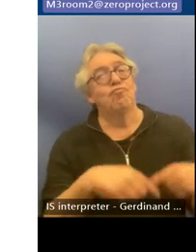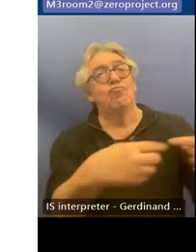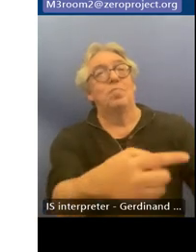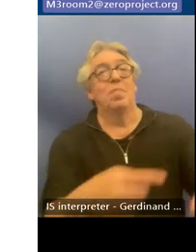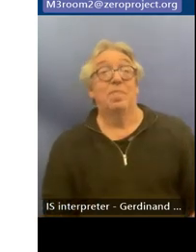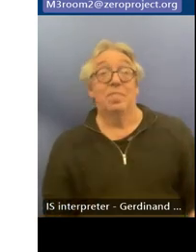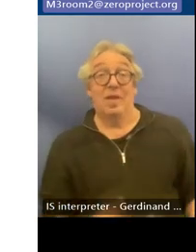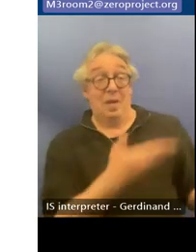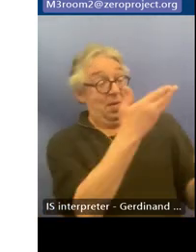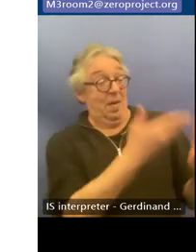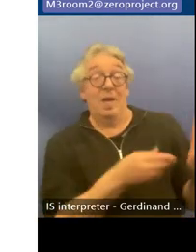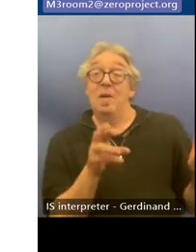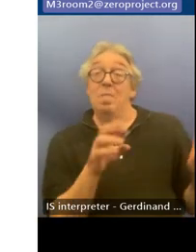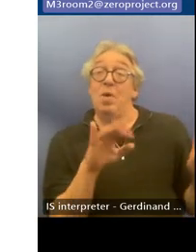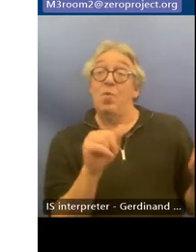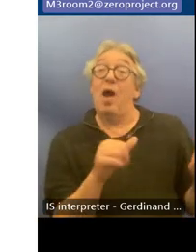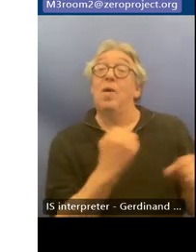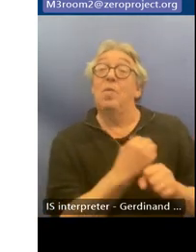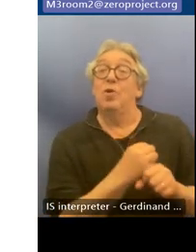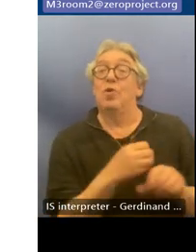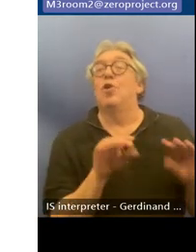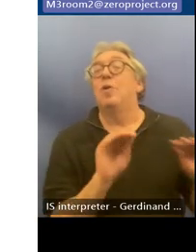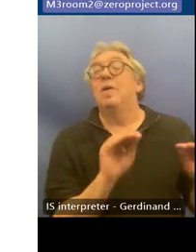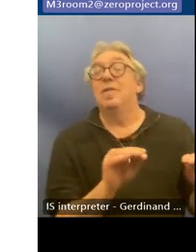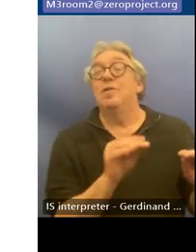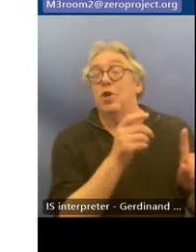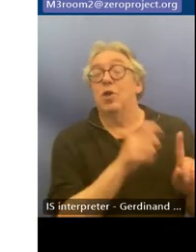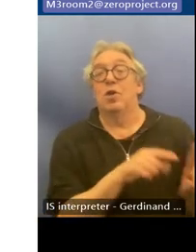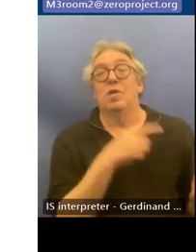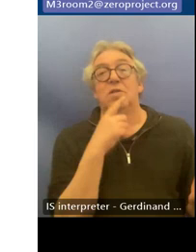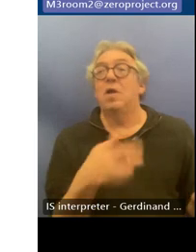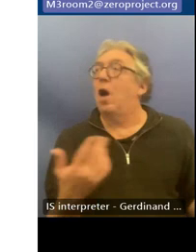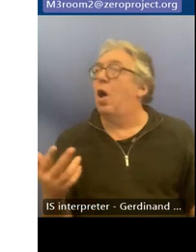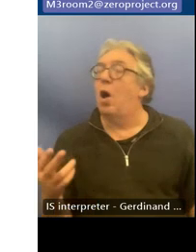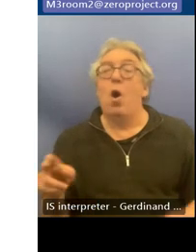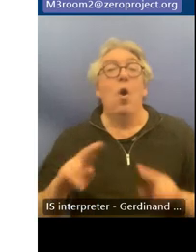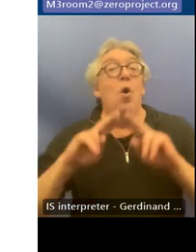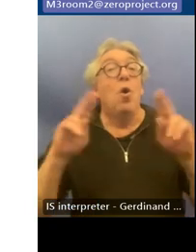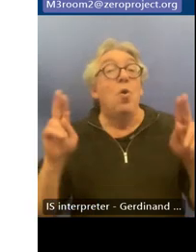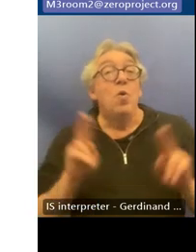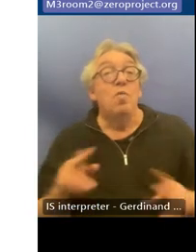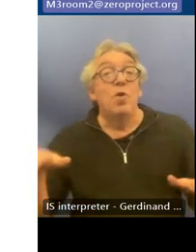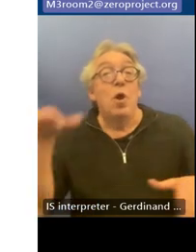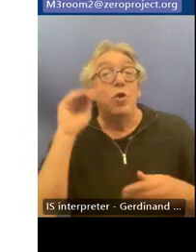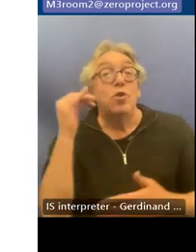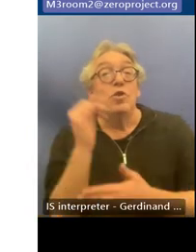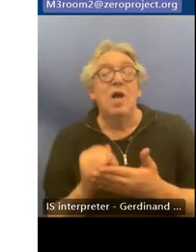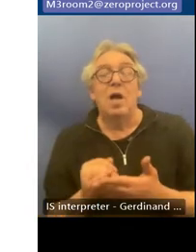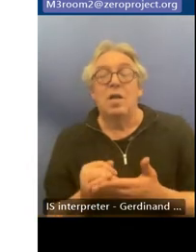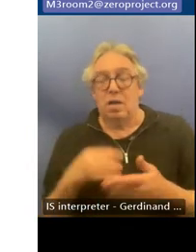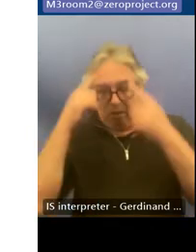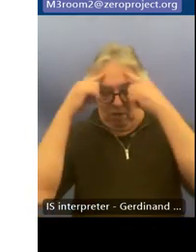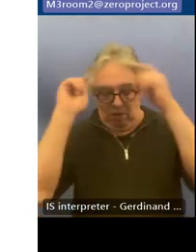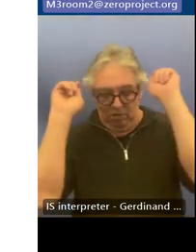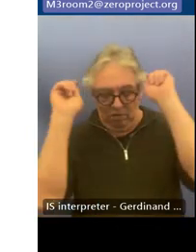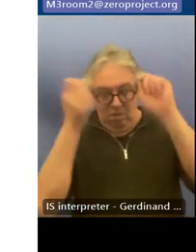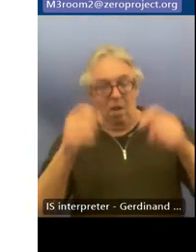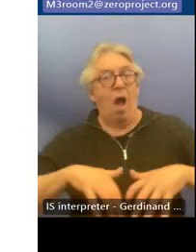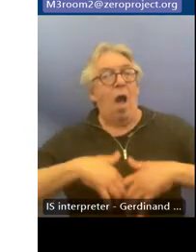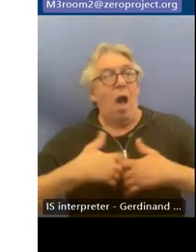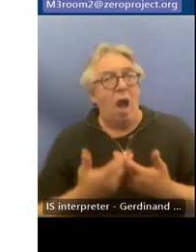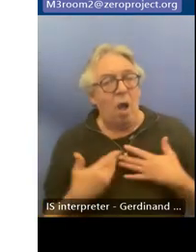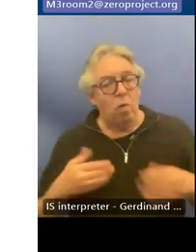teacher. And she said that the UDL has changed the way to see the learning process. She is adopted